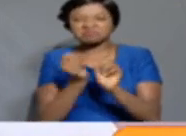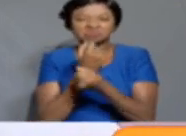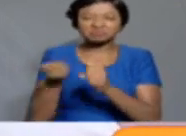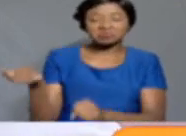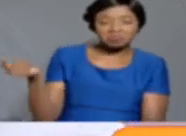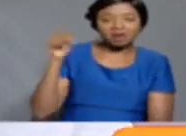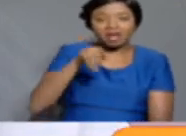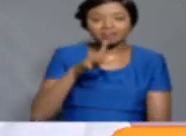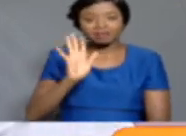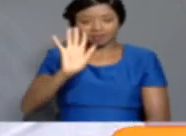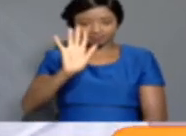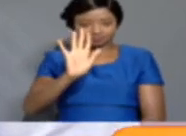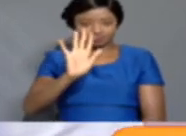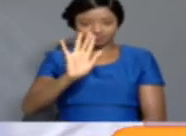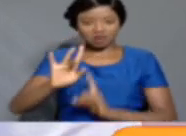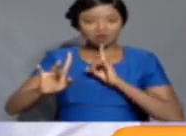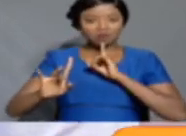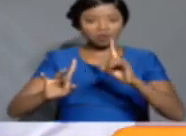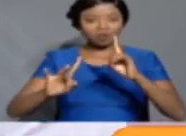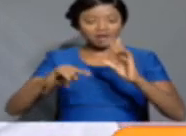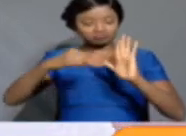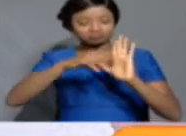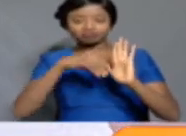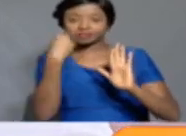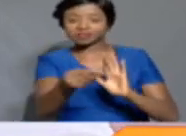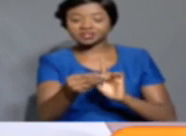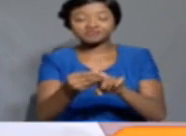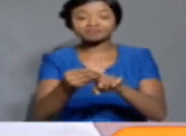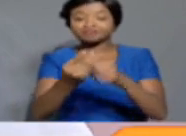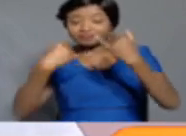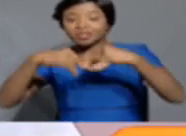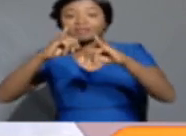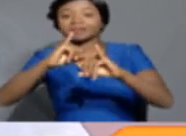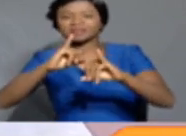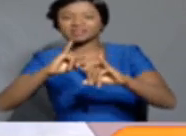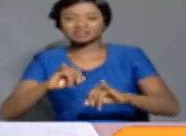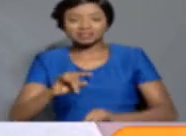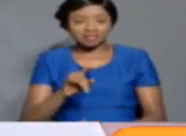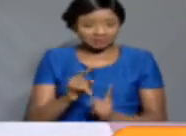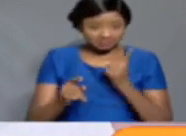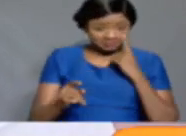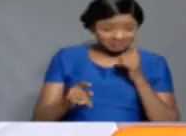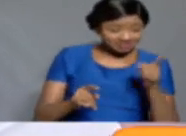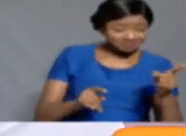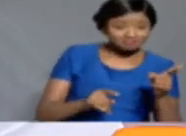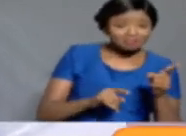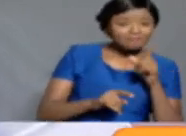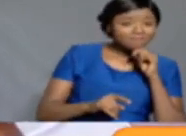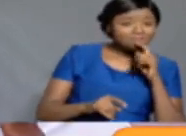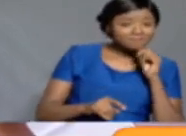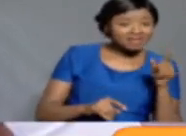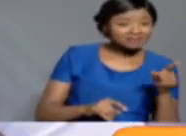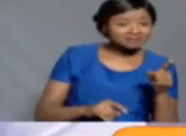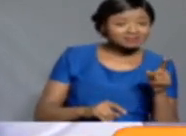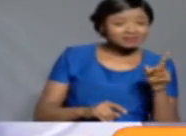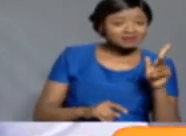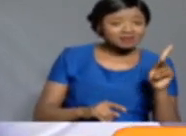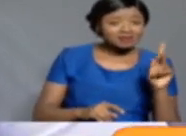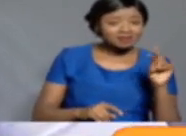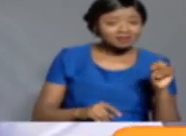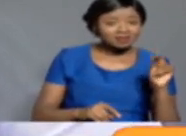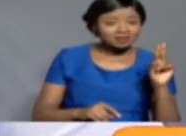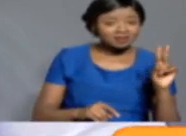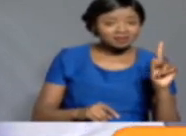and say, here it is, let's go. But he claims you can see 22 Sossion meetings or something. Yes, but Sossion is playing